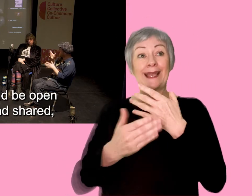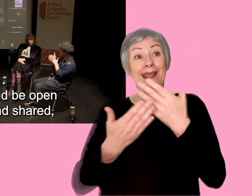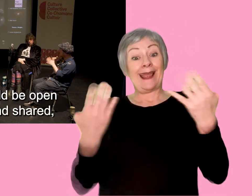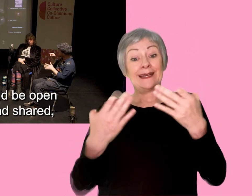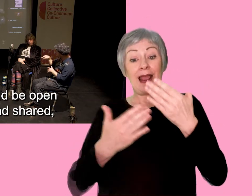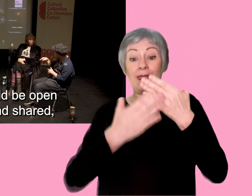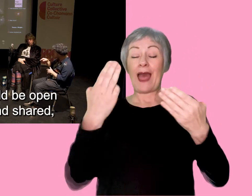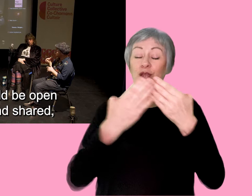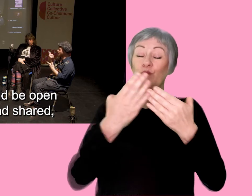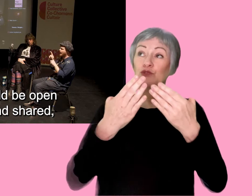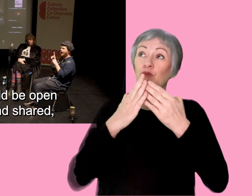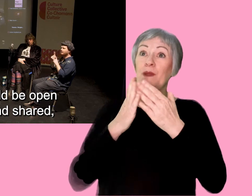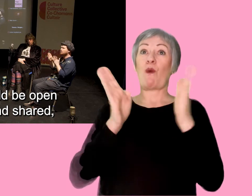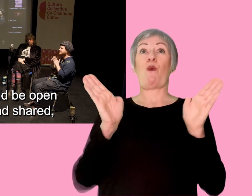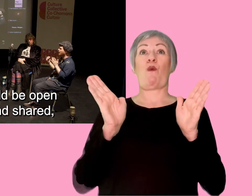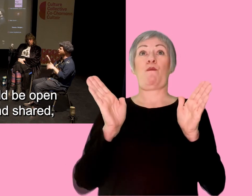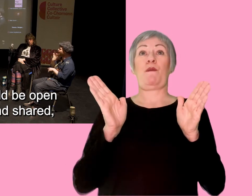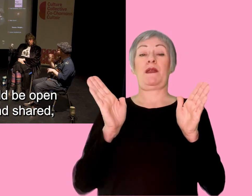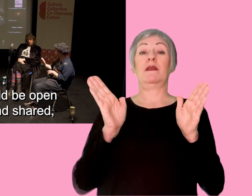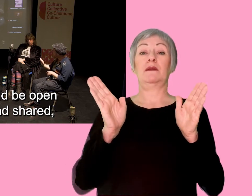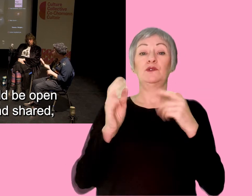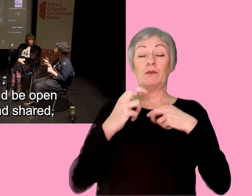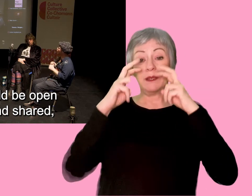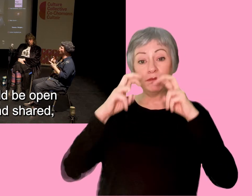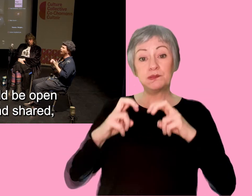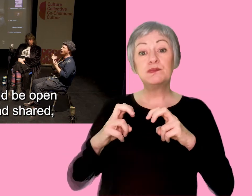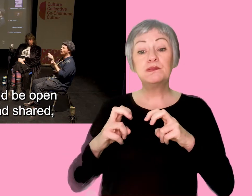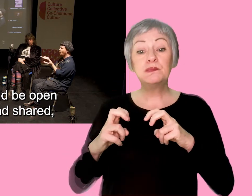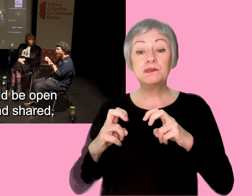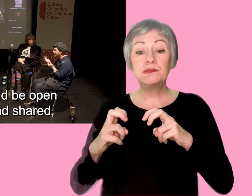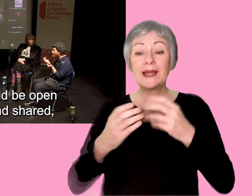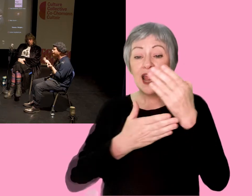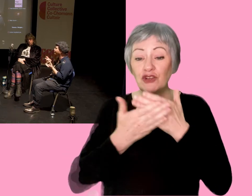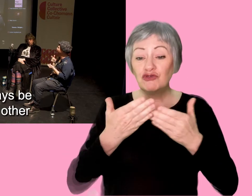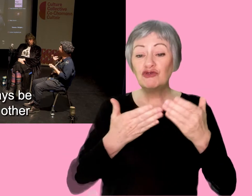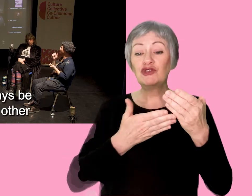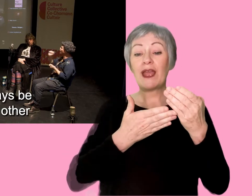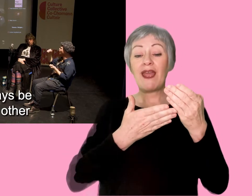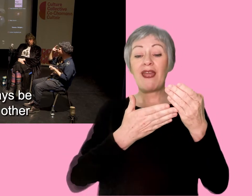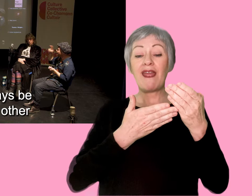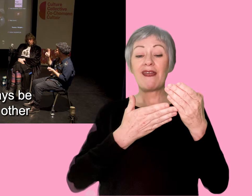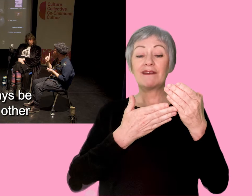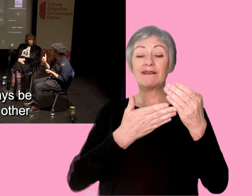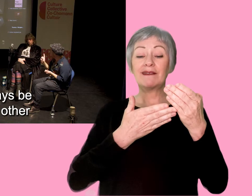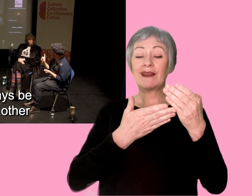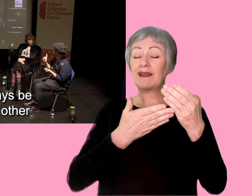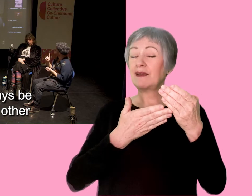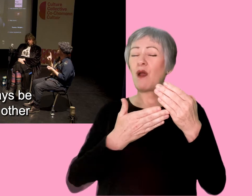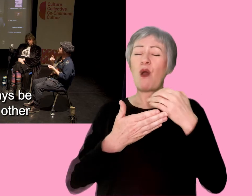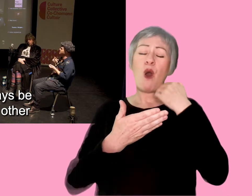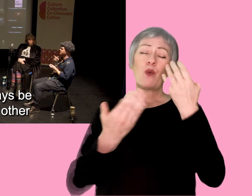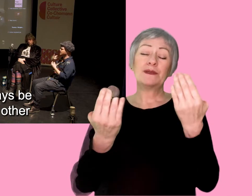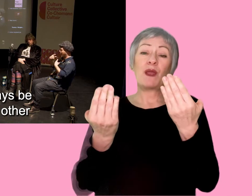any language should be open to being interrogated and shared, and we should always